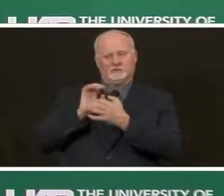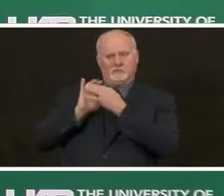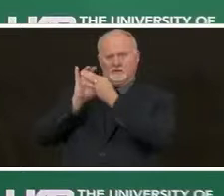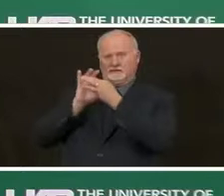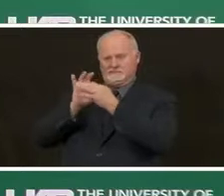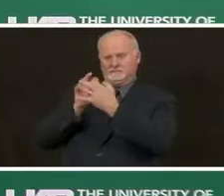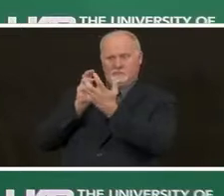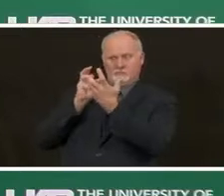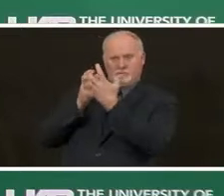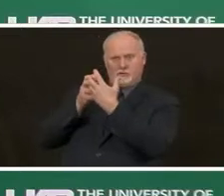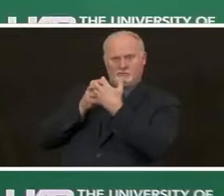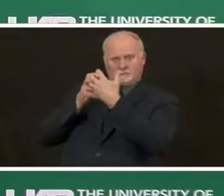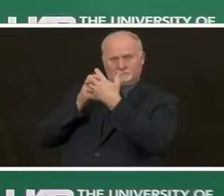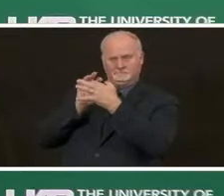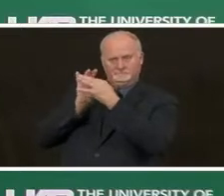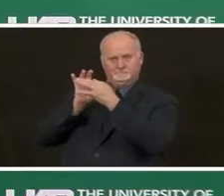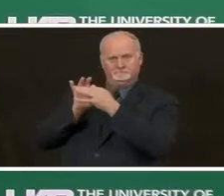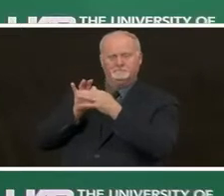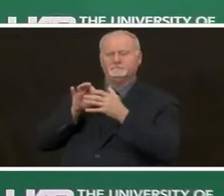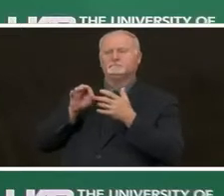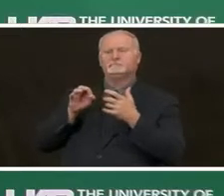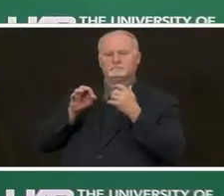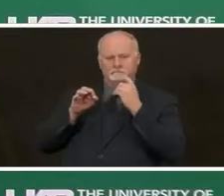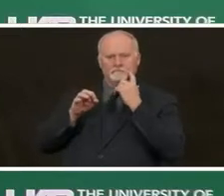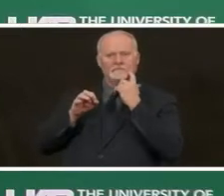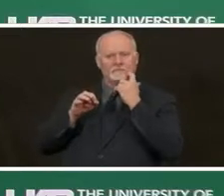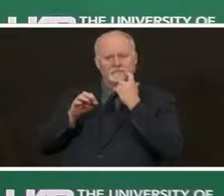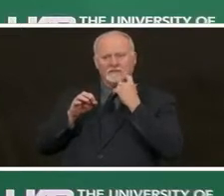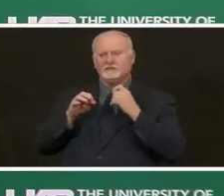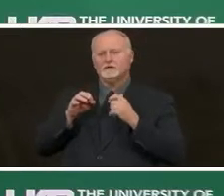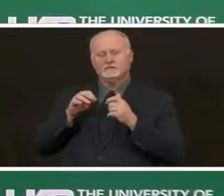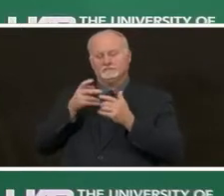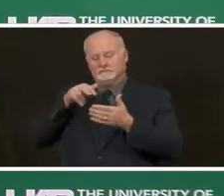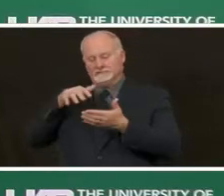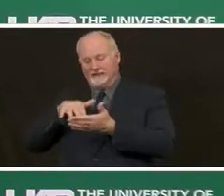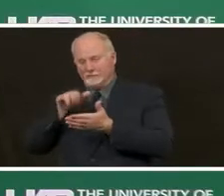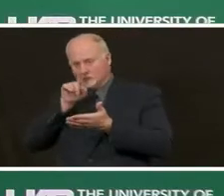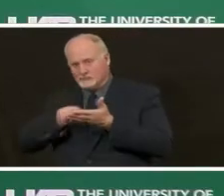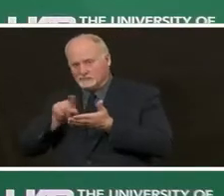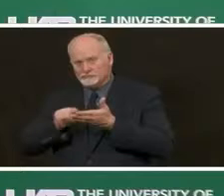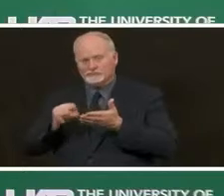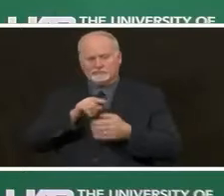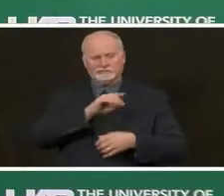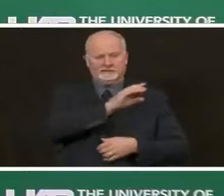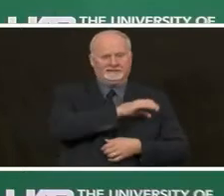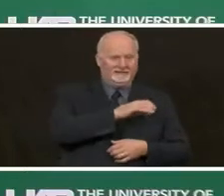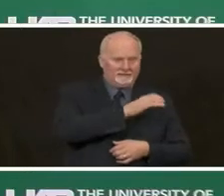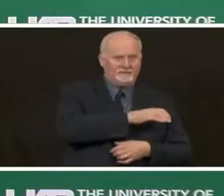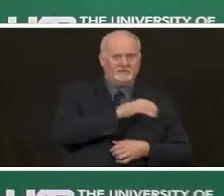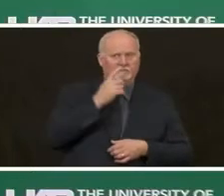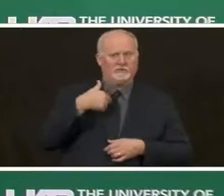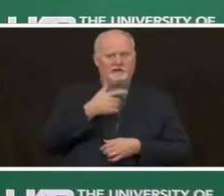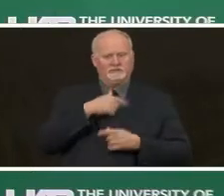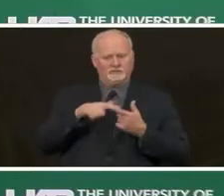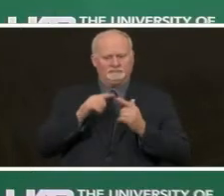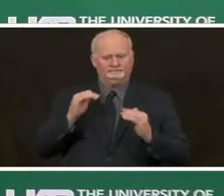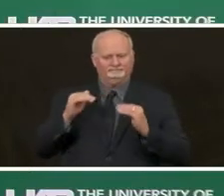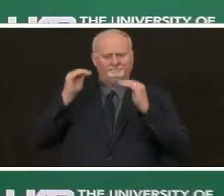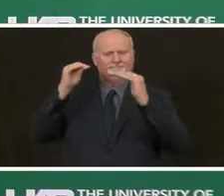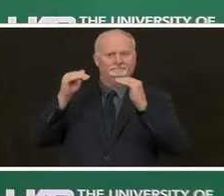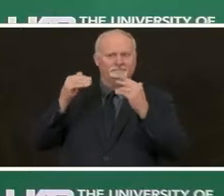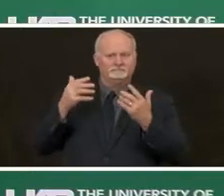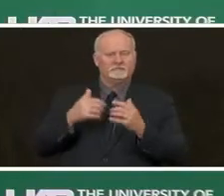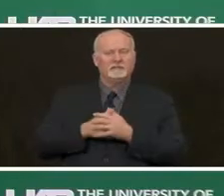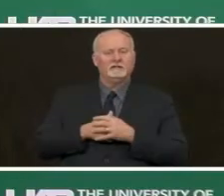partnership really has driven the multiple both studies, both in research and clinical, for us to move to this level.